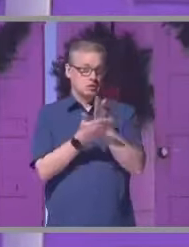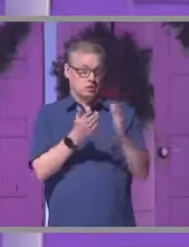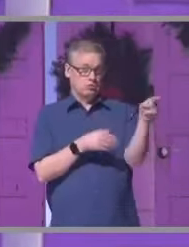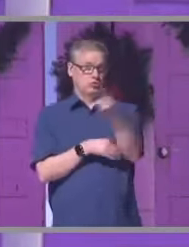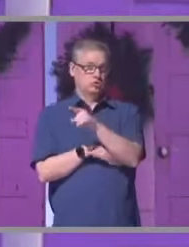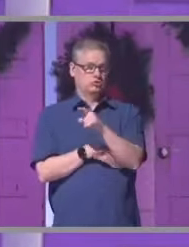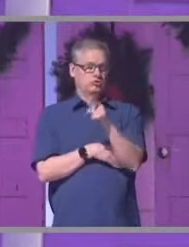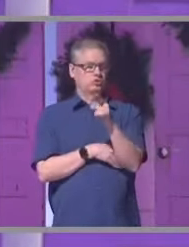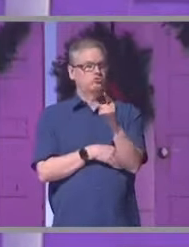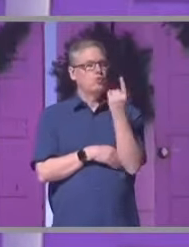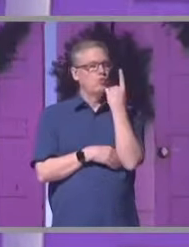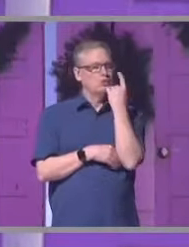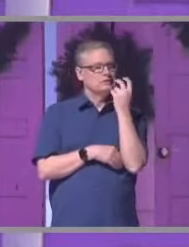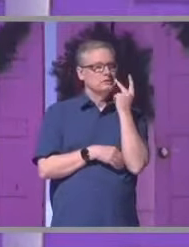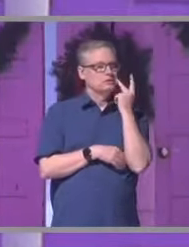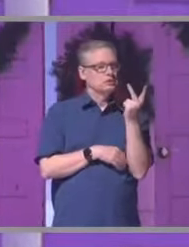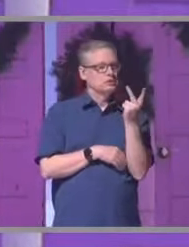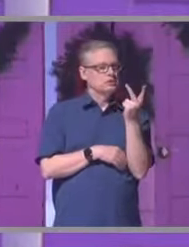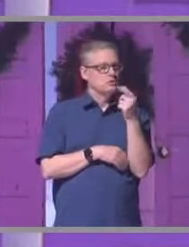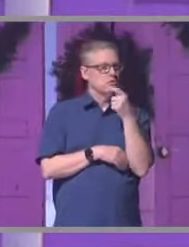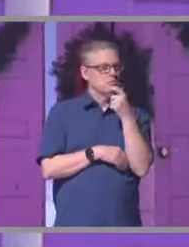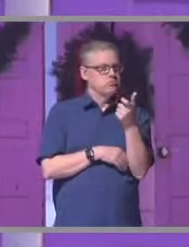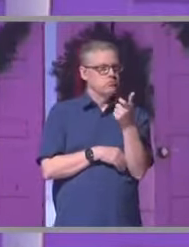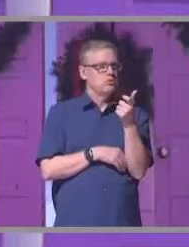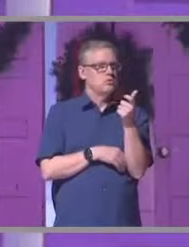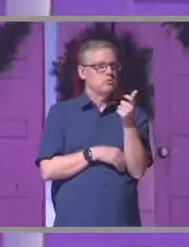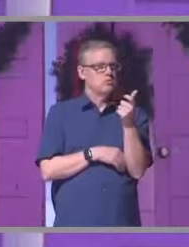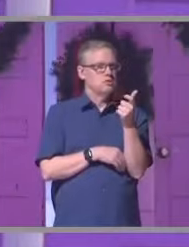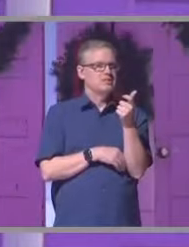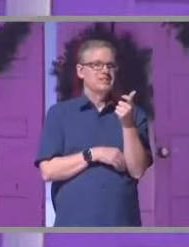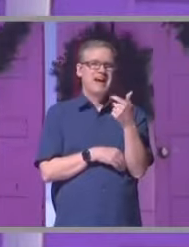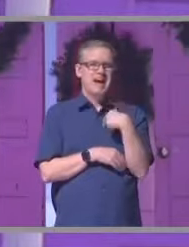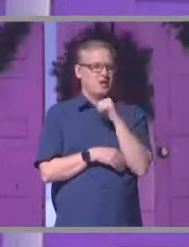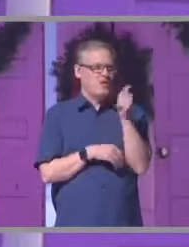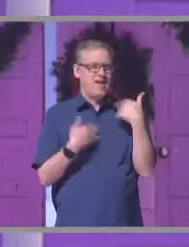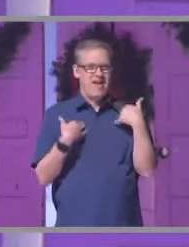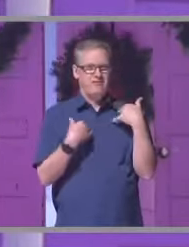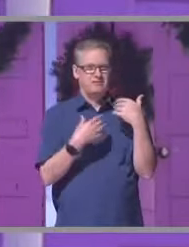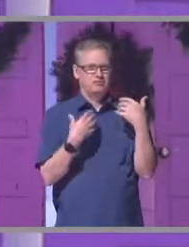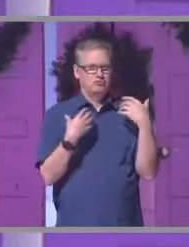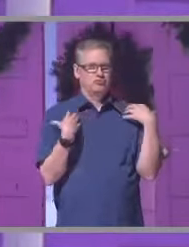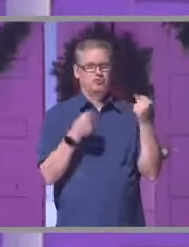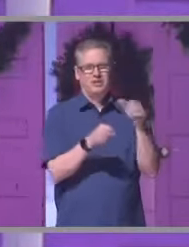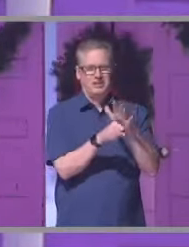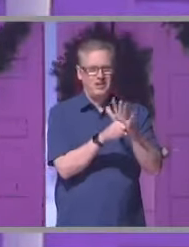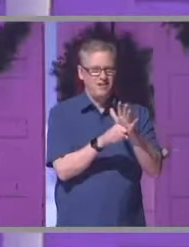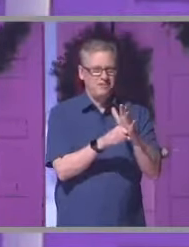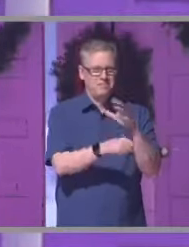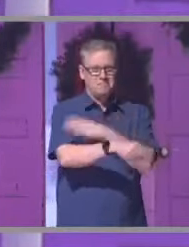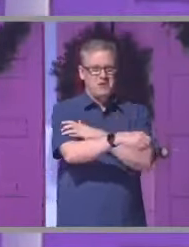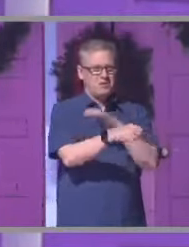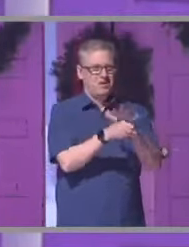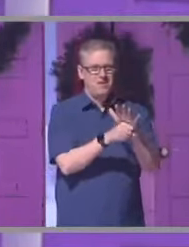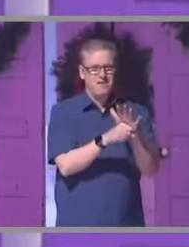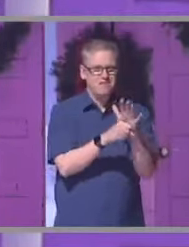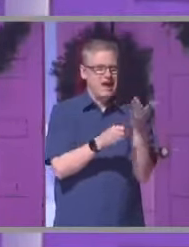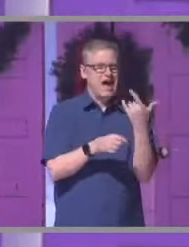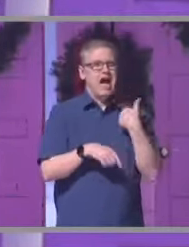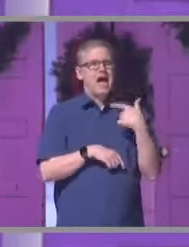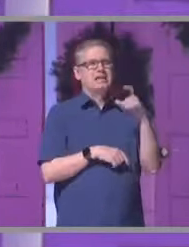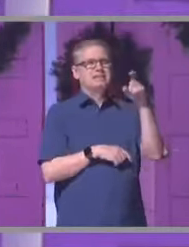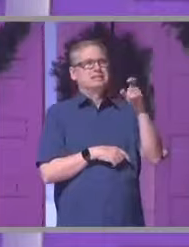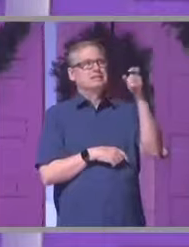who just watch this message and you're going, I don't have any strength. I don't have any power. I